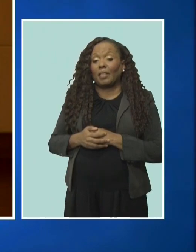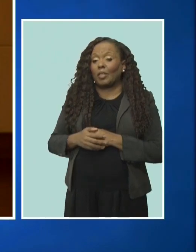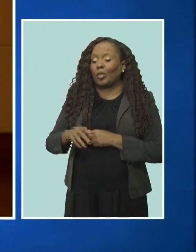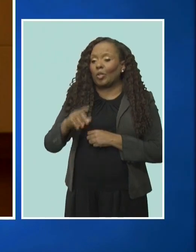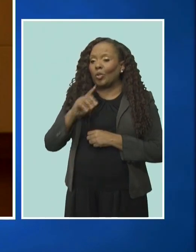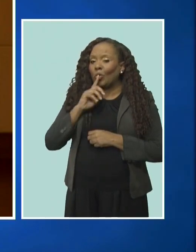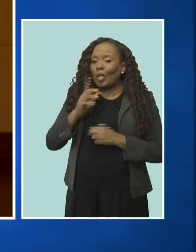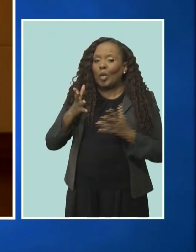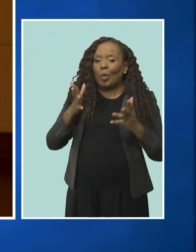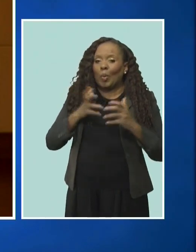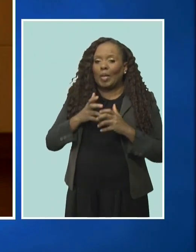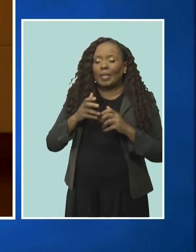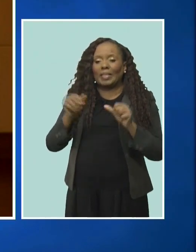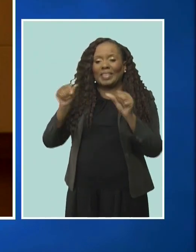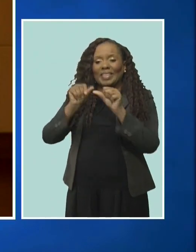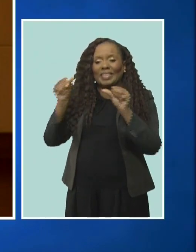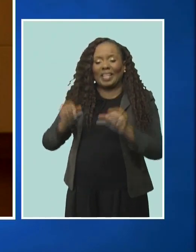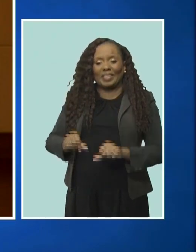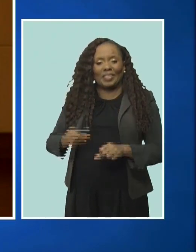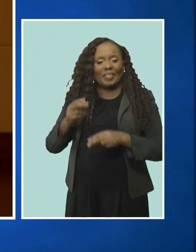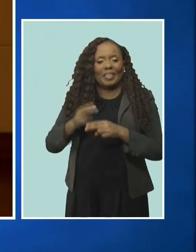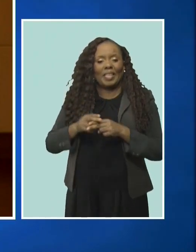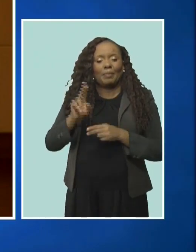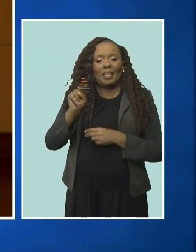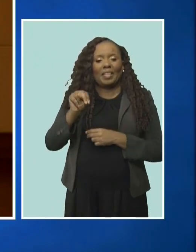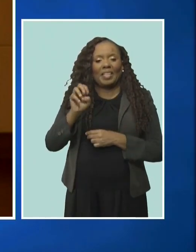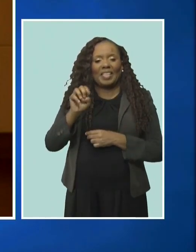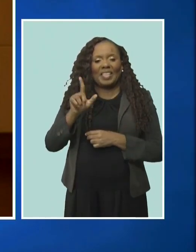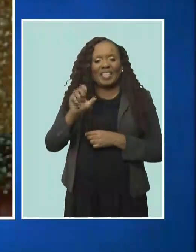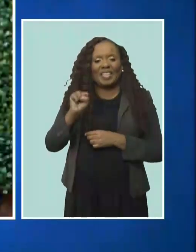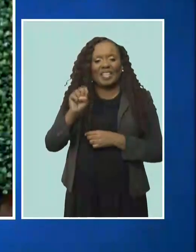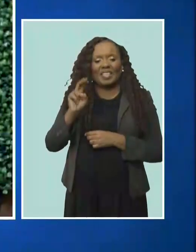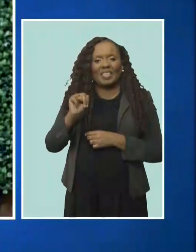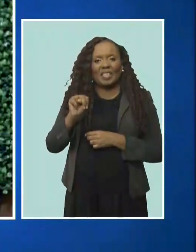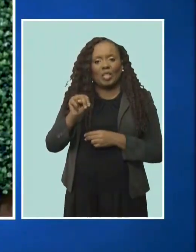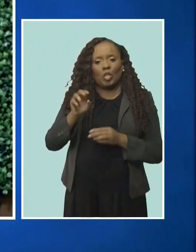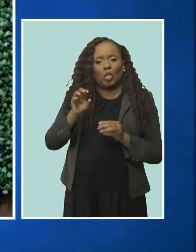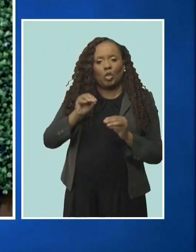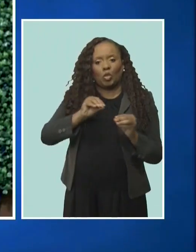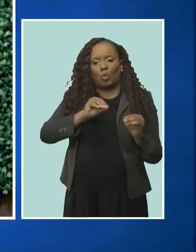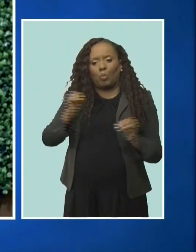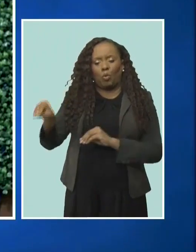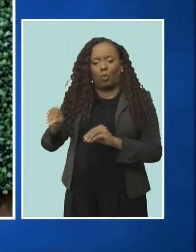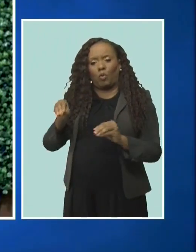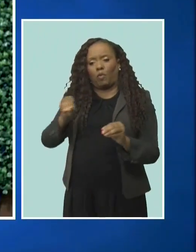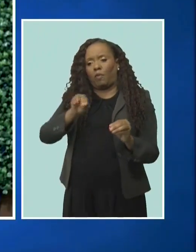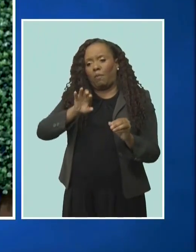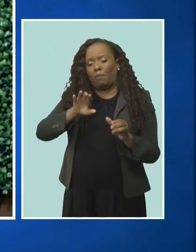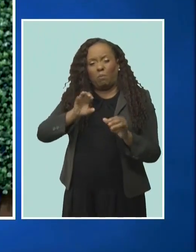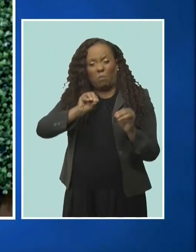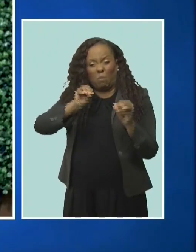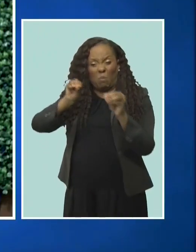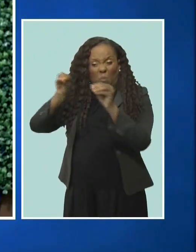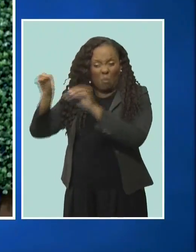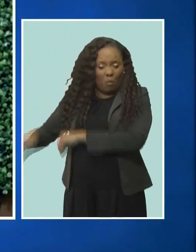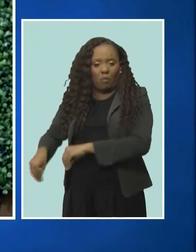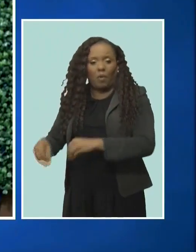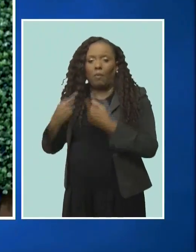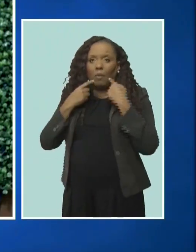I think he might be smiling now that I'm mentioning that. When I was in the Senate, I had